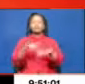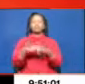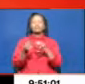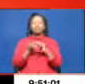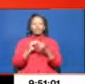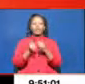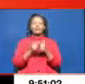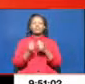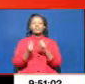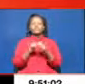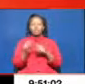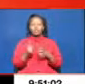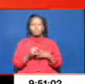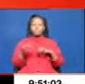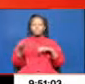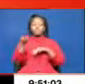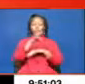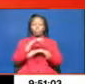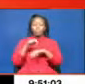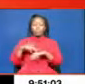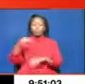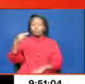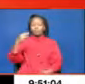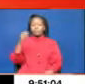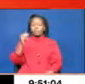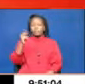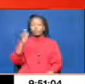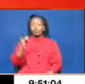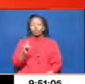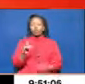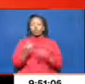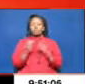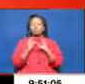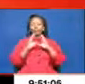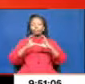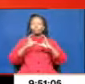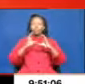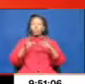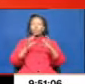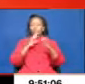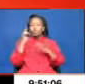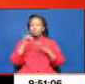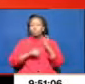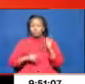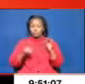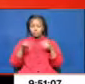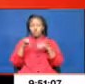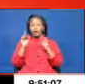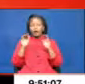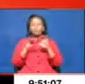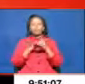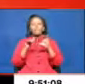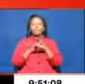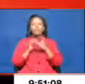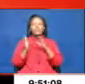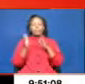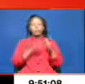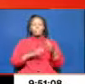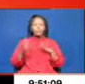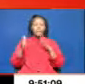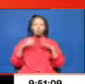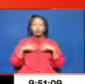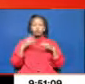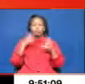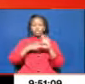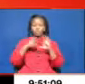National Hockey Team head coach Jacqueline Mwangi says her players are elated to take part in the 2022 Birmingham Commonwealth Games, which